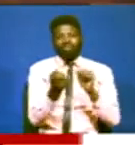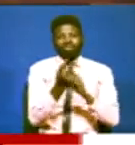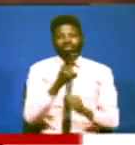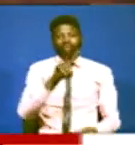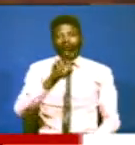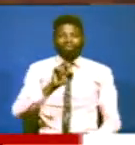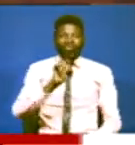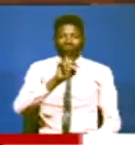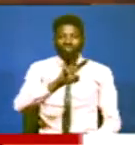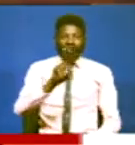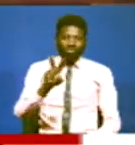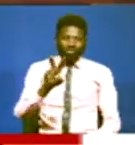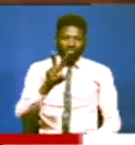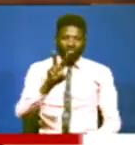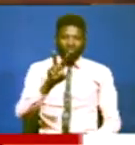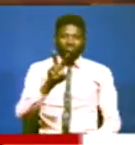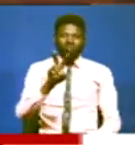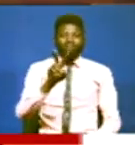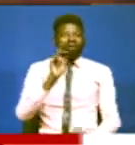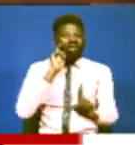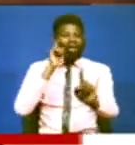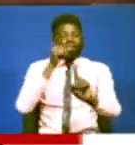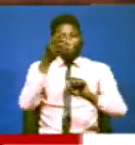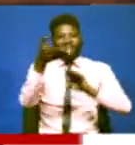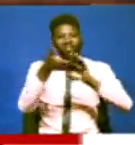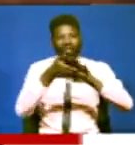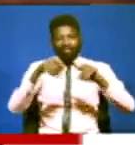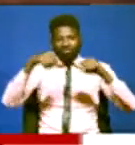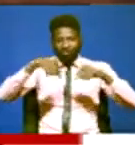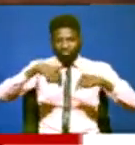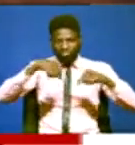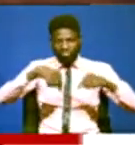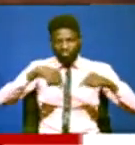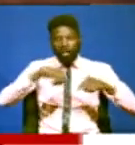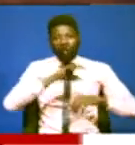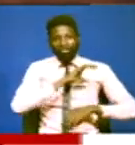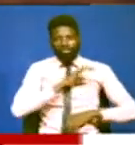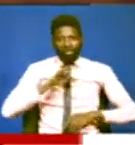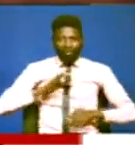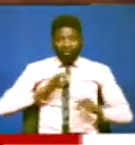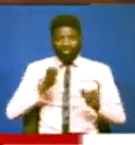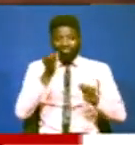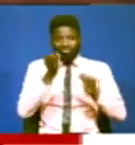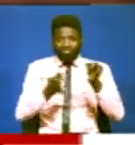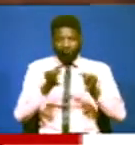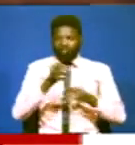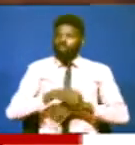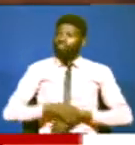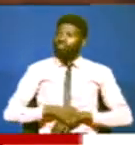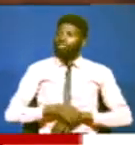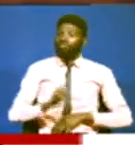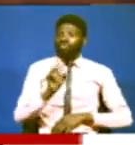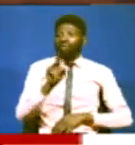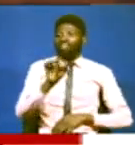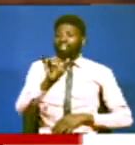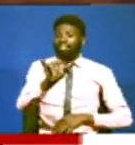2022 for purpose of filing this tribunal. Right, and that statement, I want to go through it just